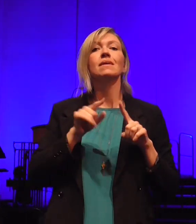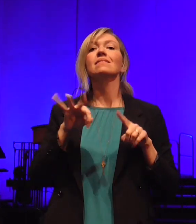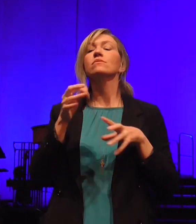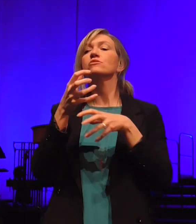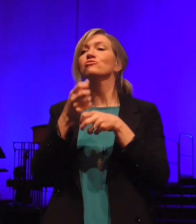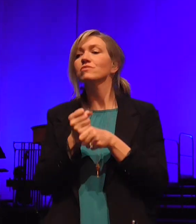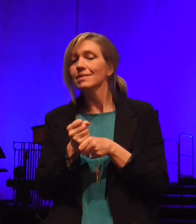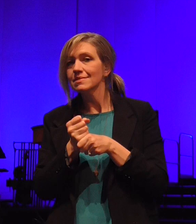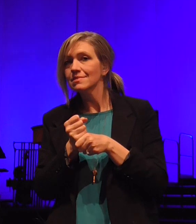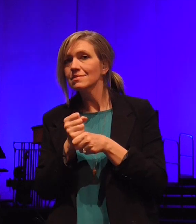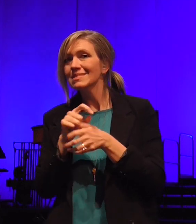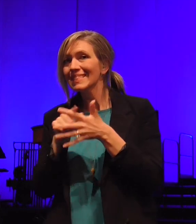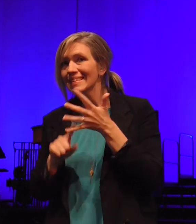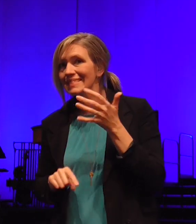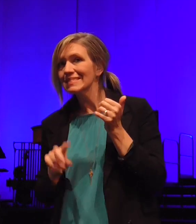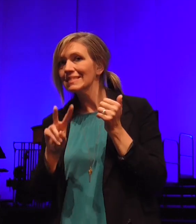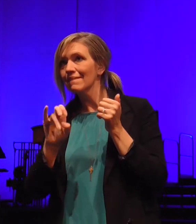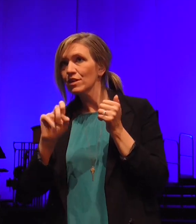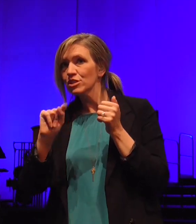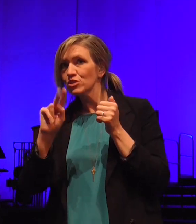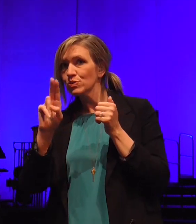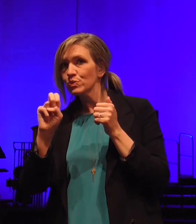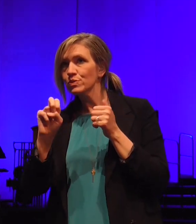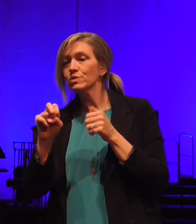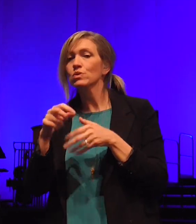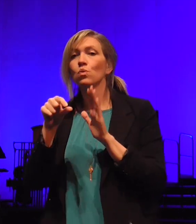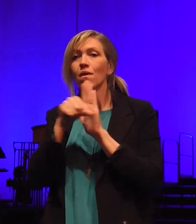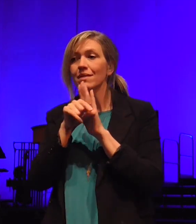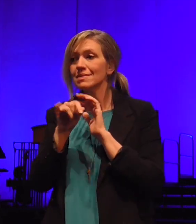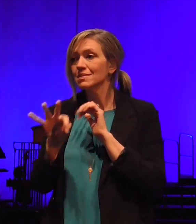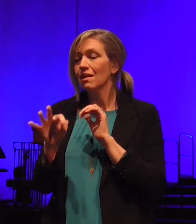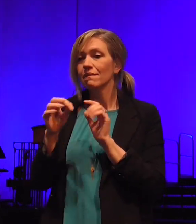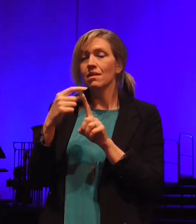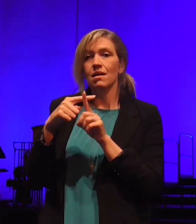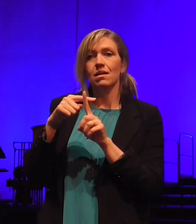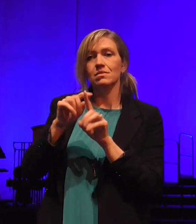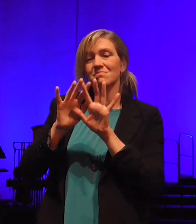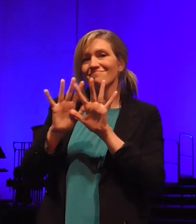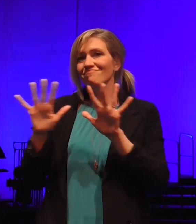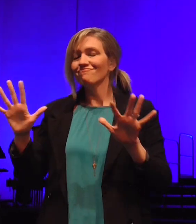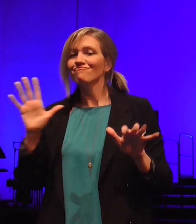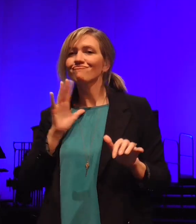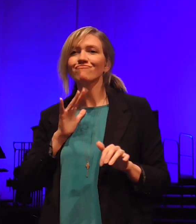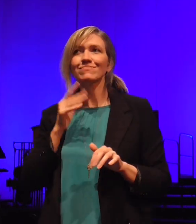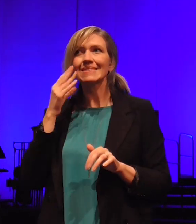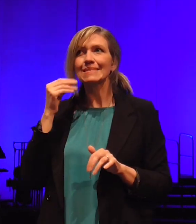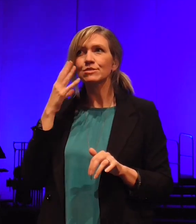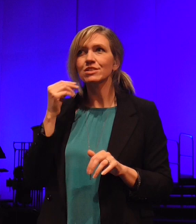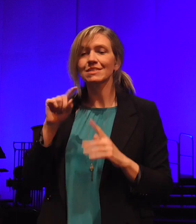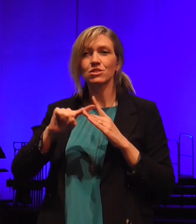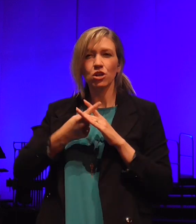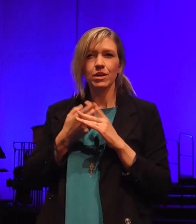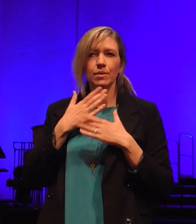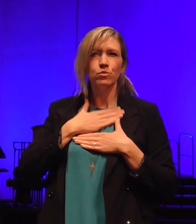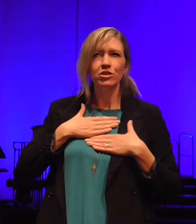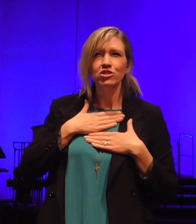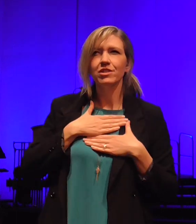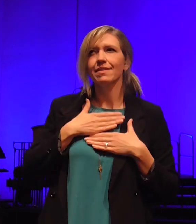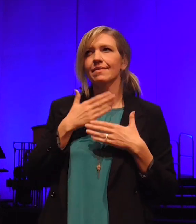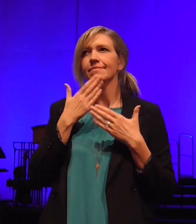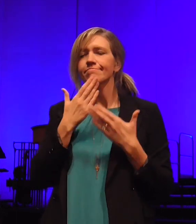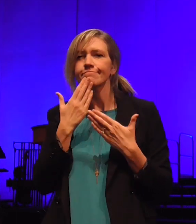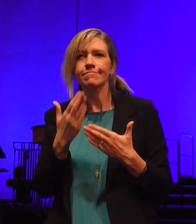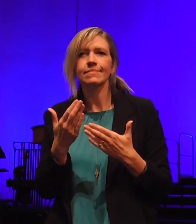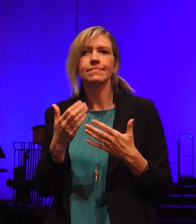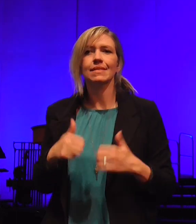trust in these virtues, if we trust in the qualities of dynamic experience, beginning with appreciation of our life right here, right now, recognizing